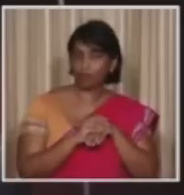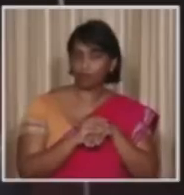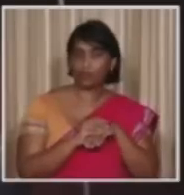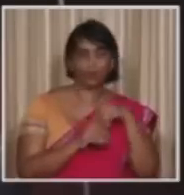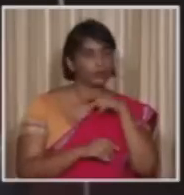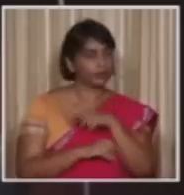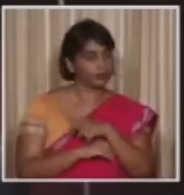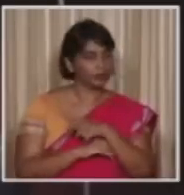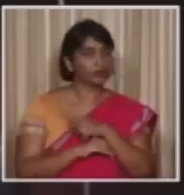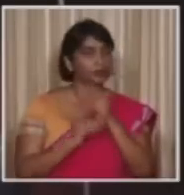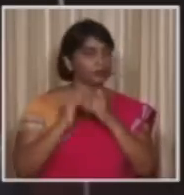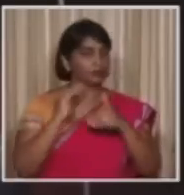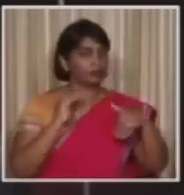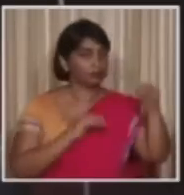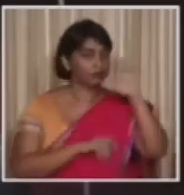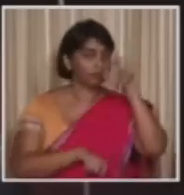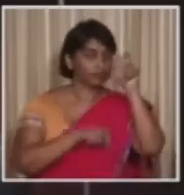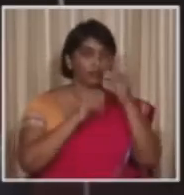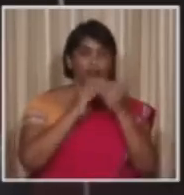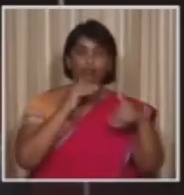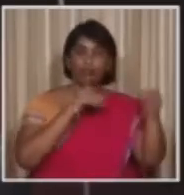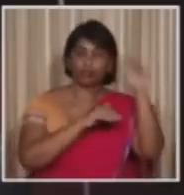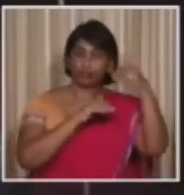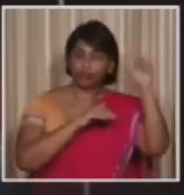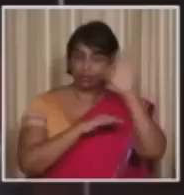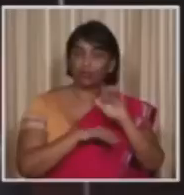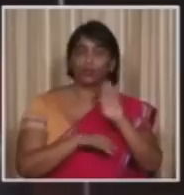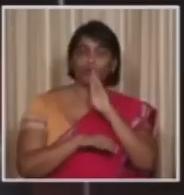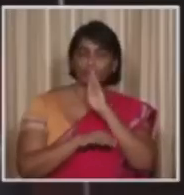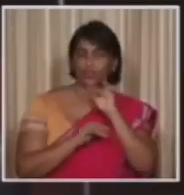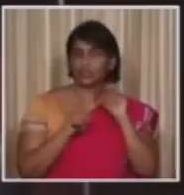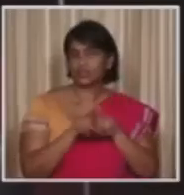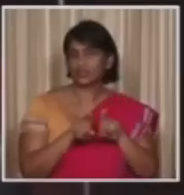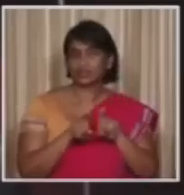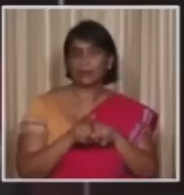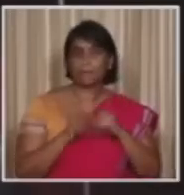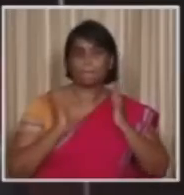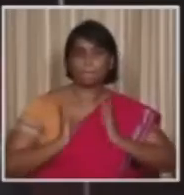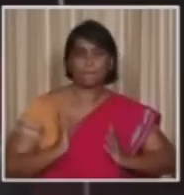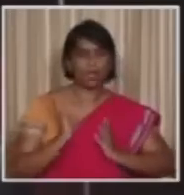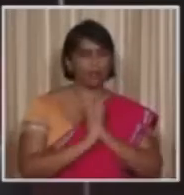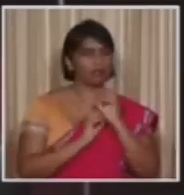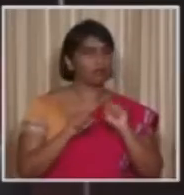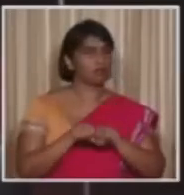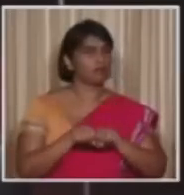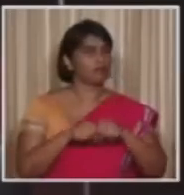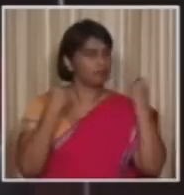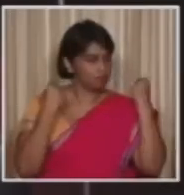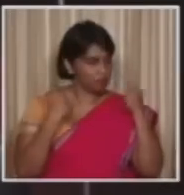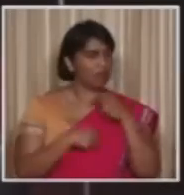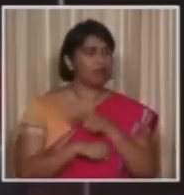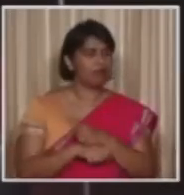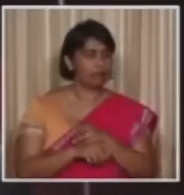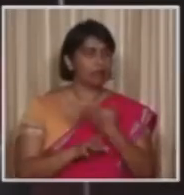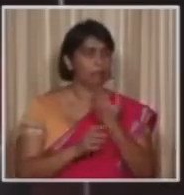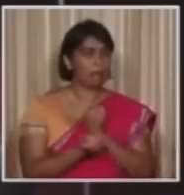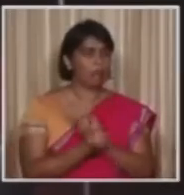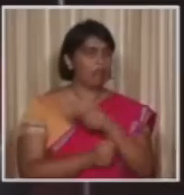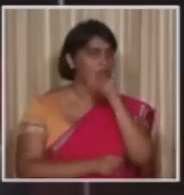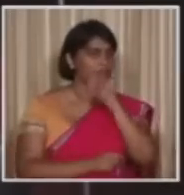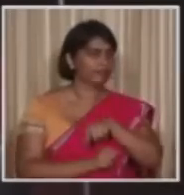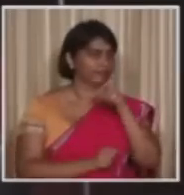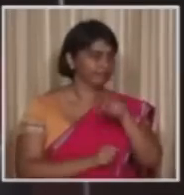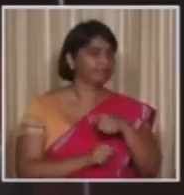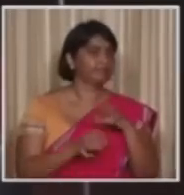criminal matters or respondents in fundamental rights applications, such as those relating to illegal arrest